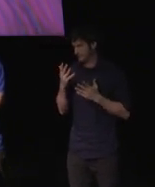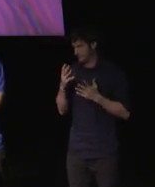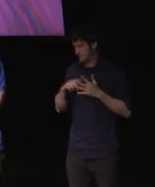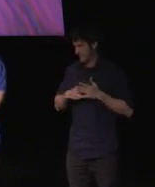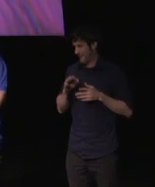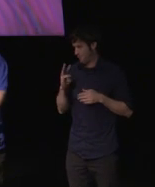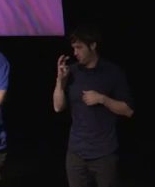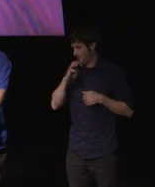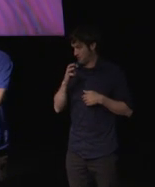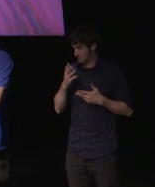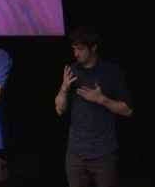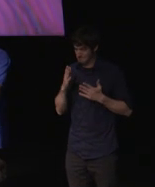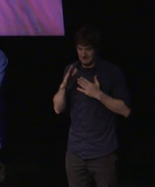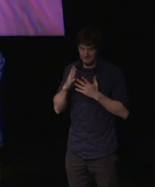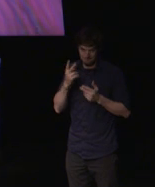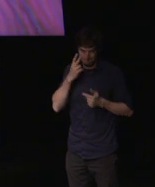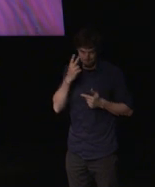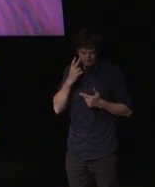here.